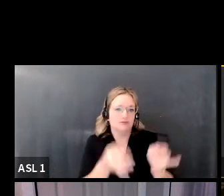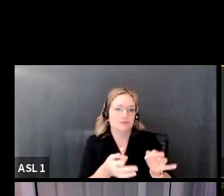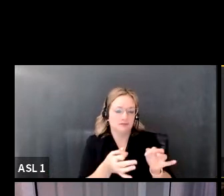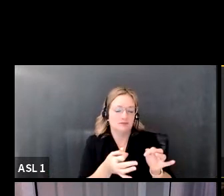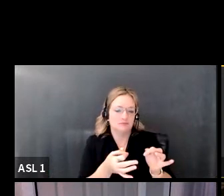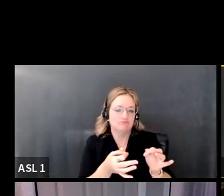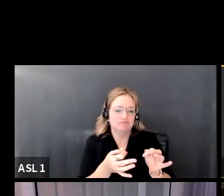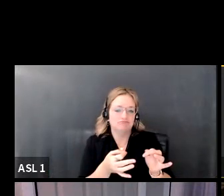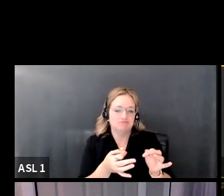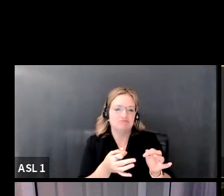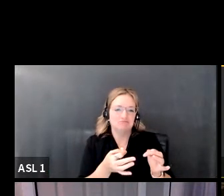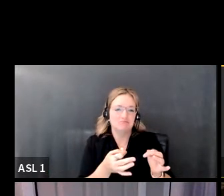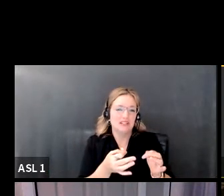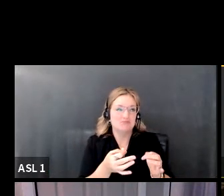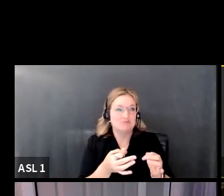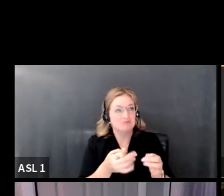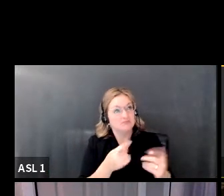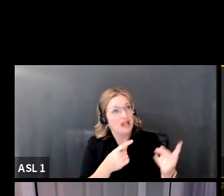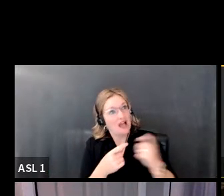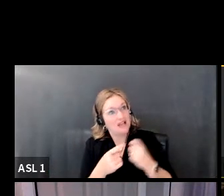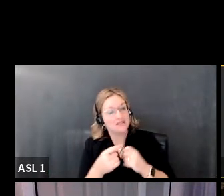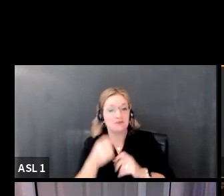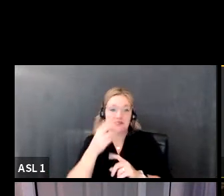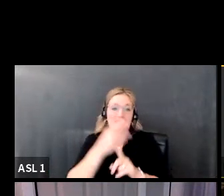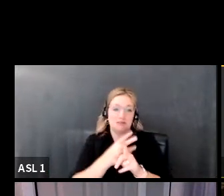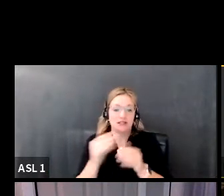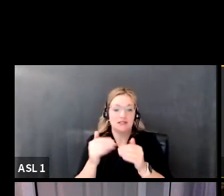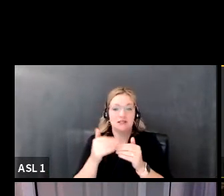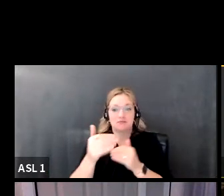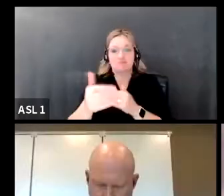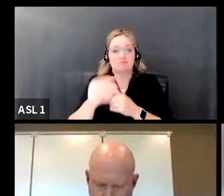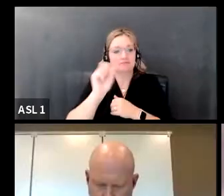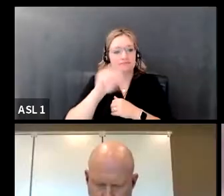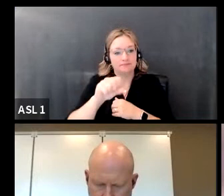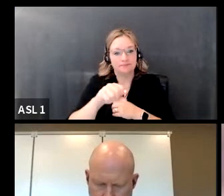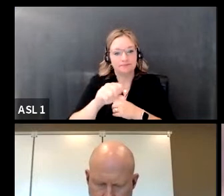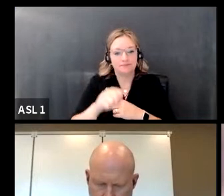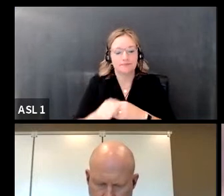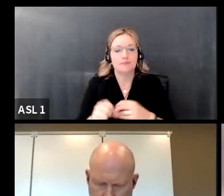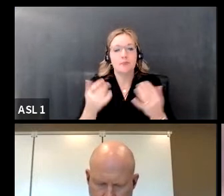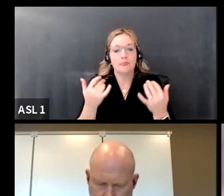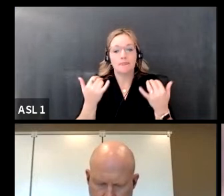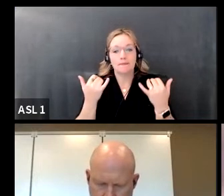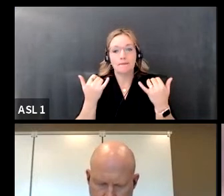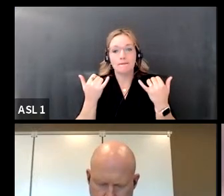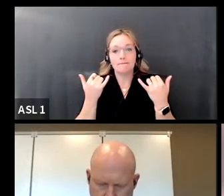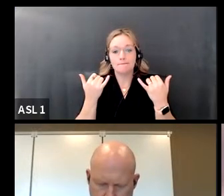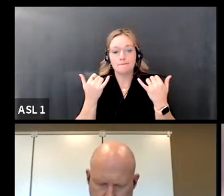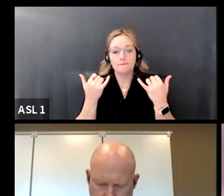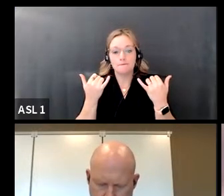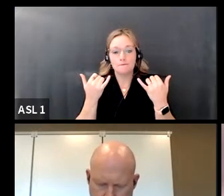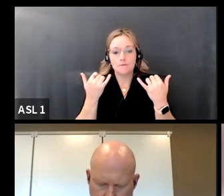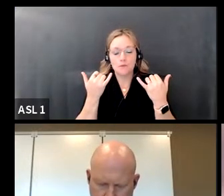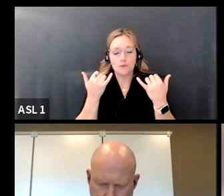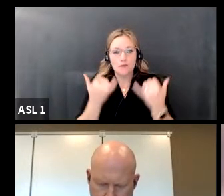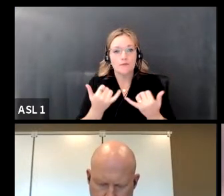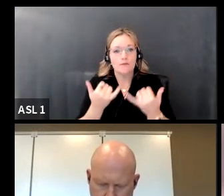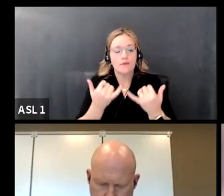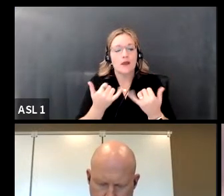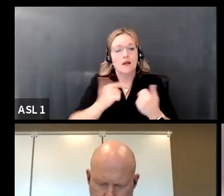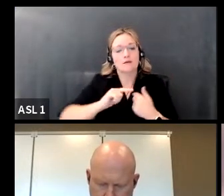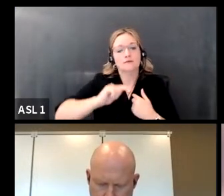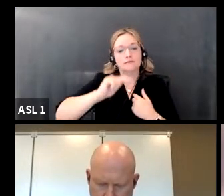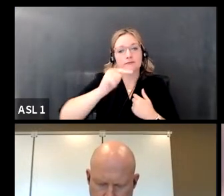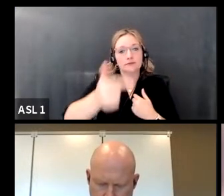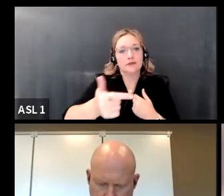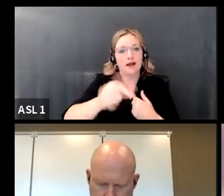it taking um that long thank you counselor thank you thank you very much remember johnson uh counselor i just i want